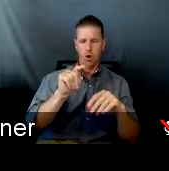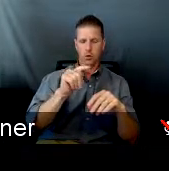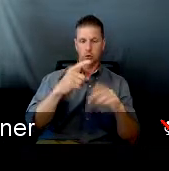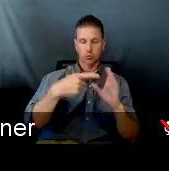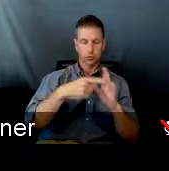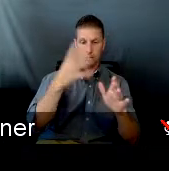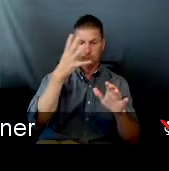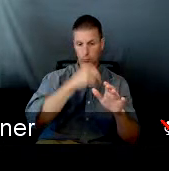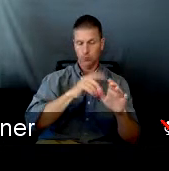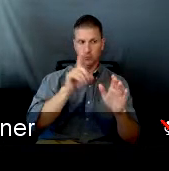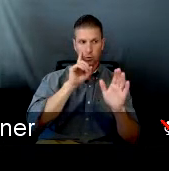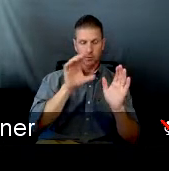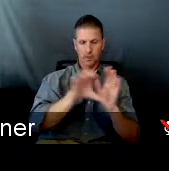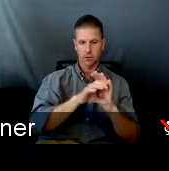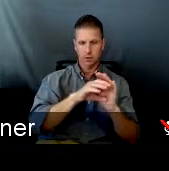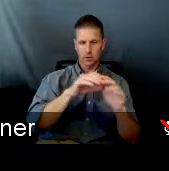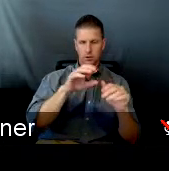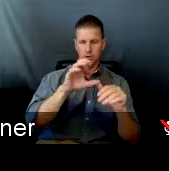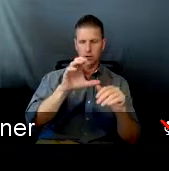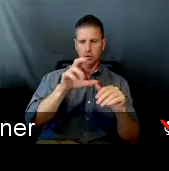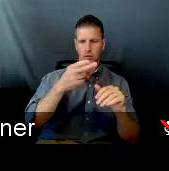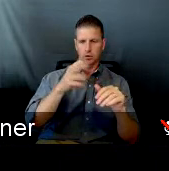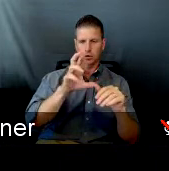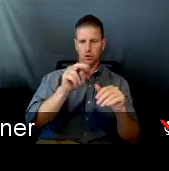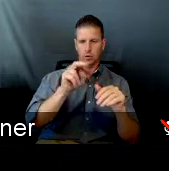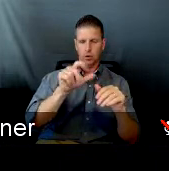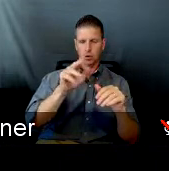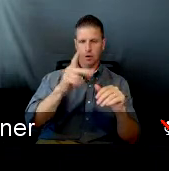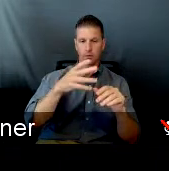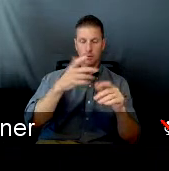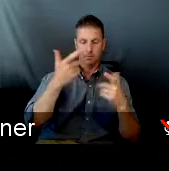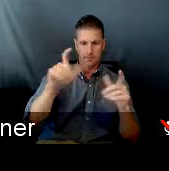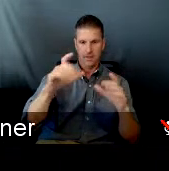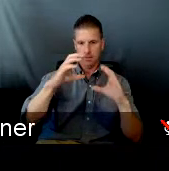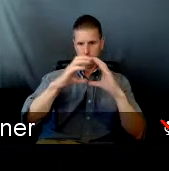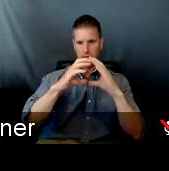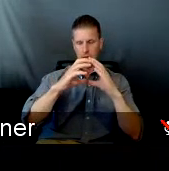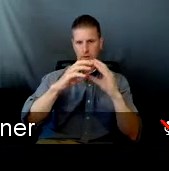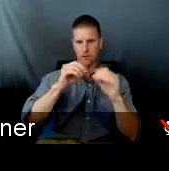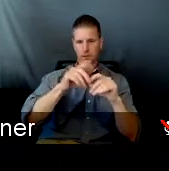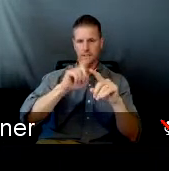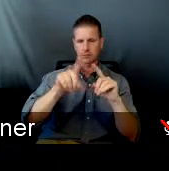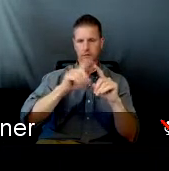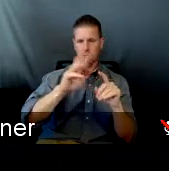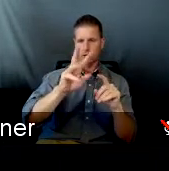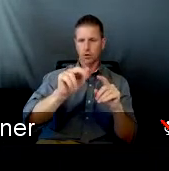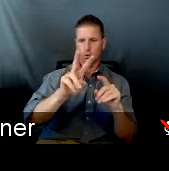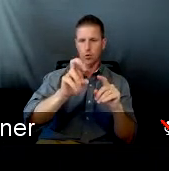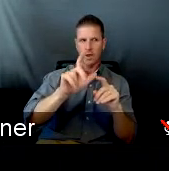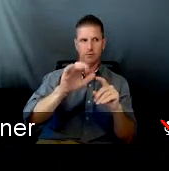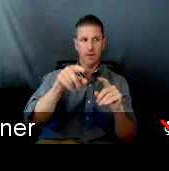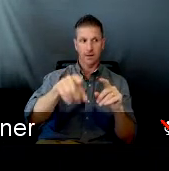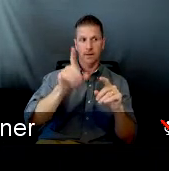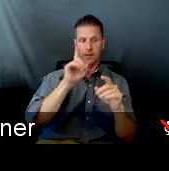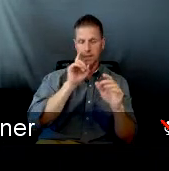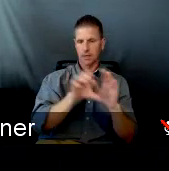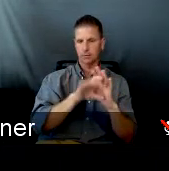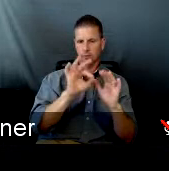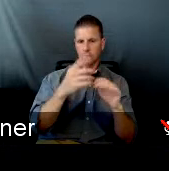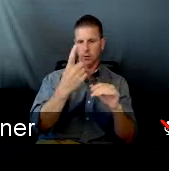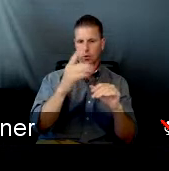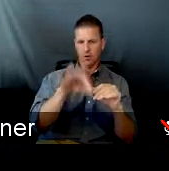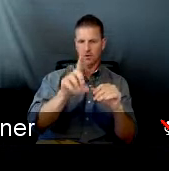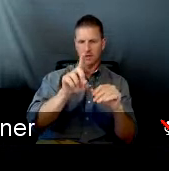beautiful picture, a chronographic image of a giant planet taken in multiple wavelengths. These are images of one of these